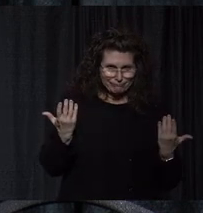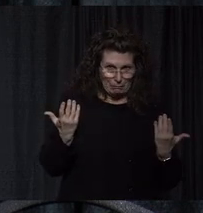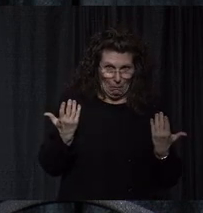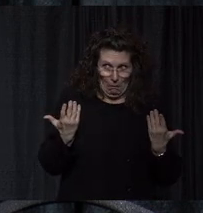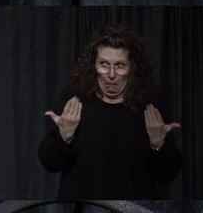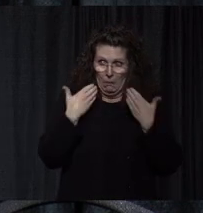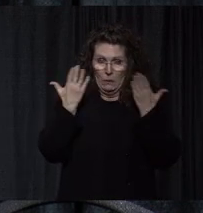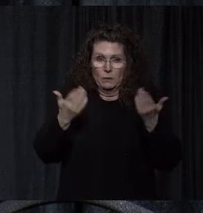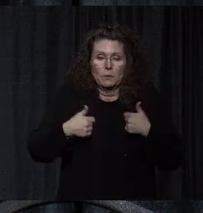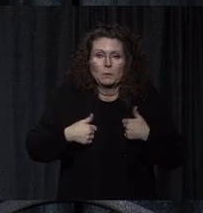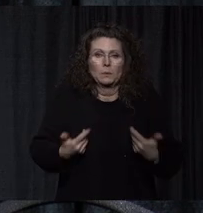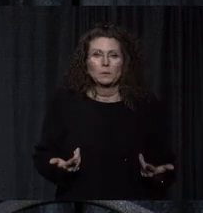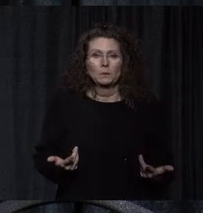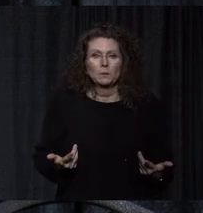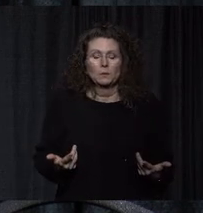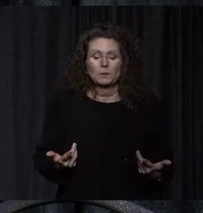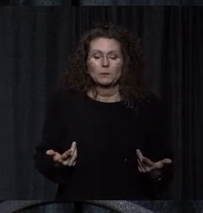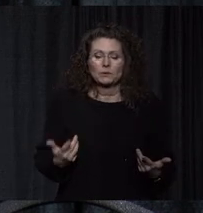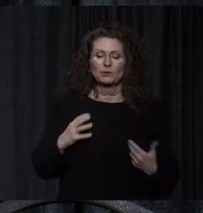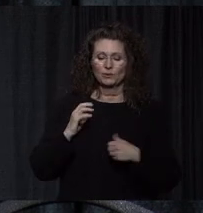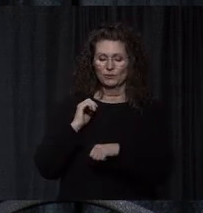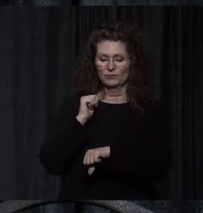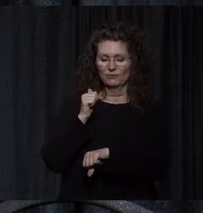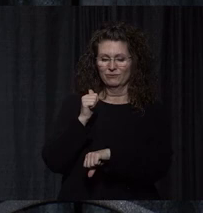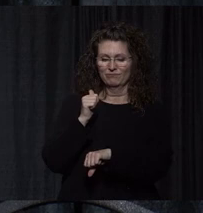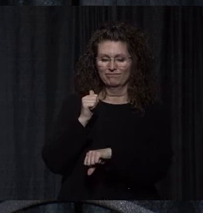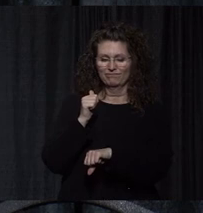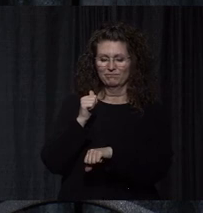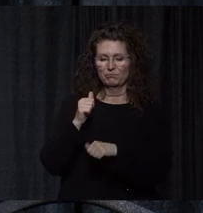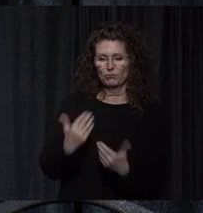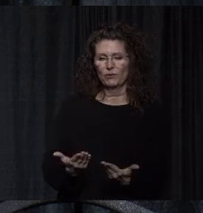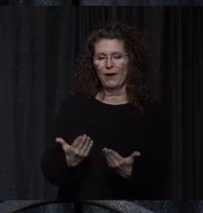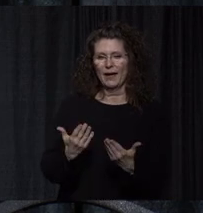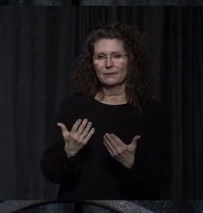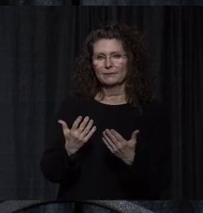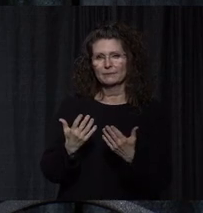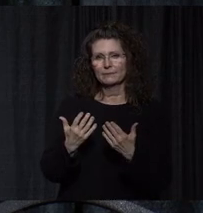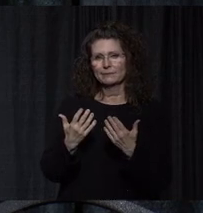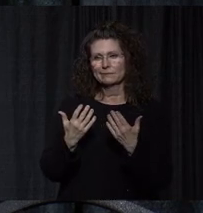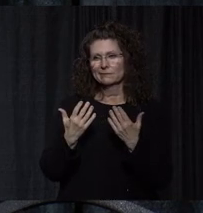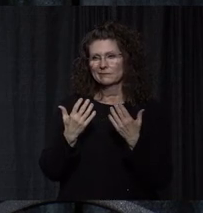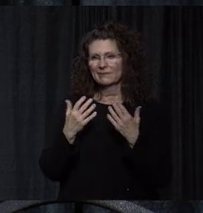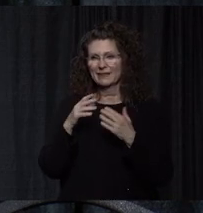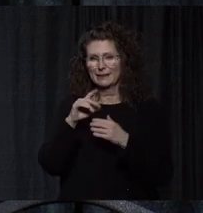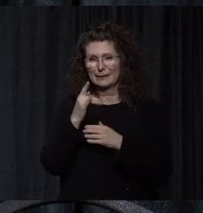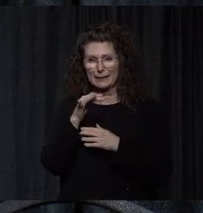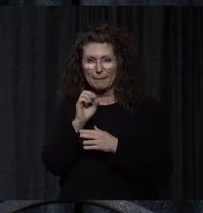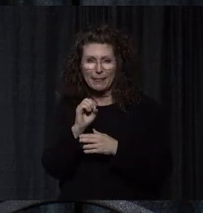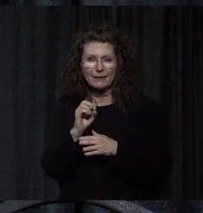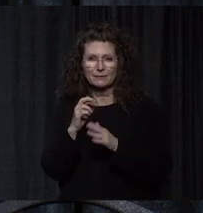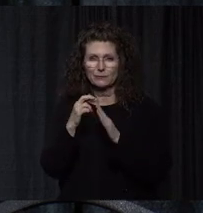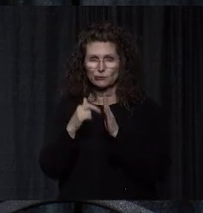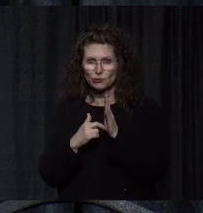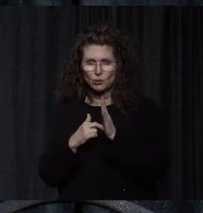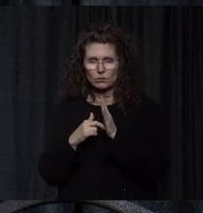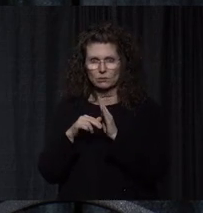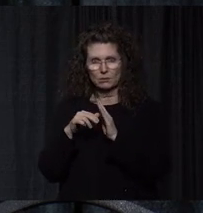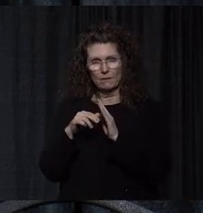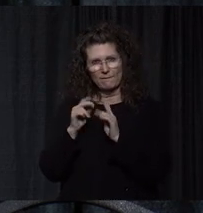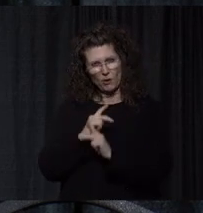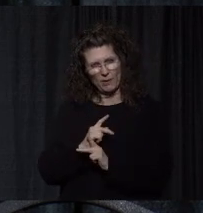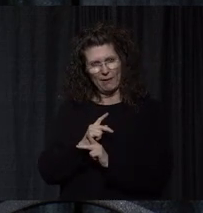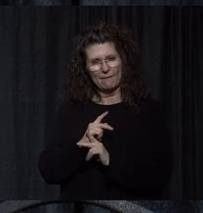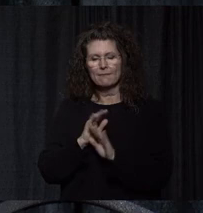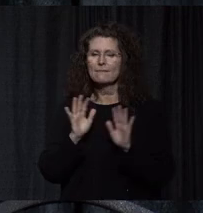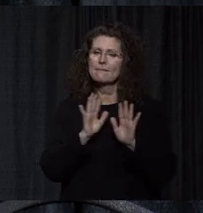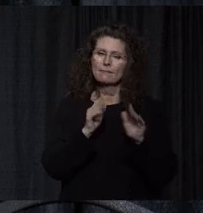So laying down a template is not a good idea. But equipping you with the tools and strategies that